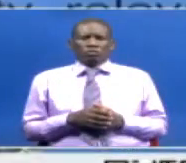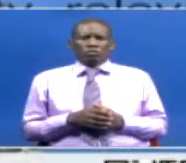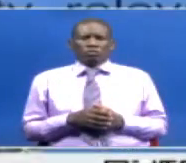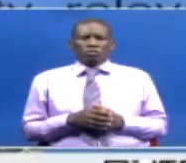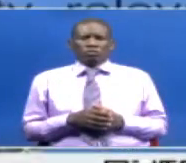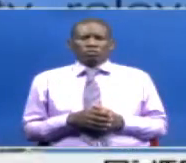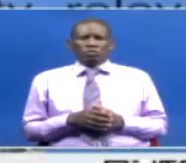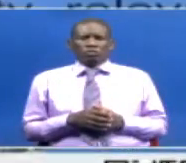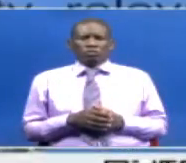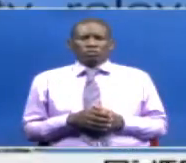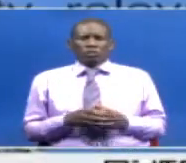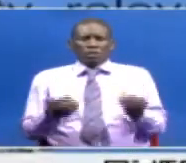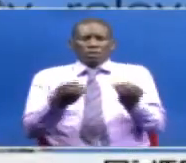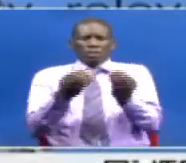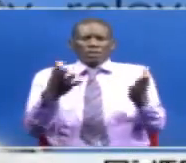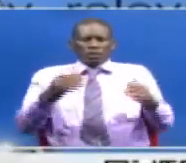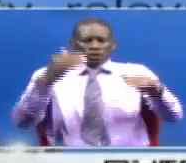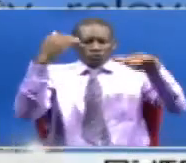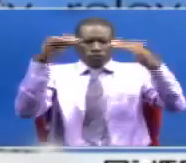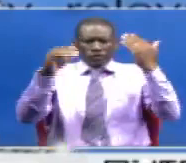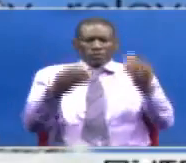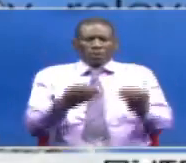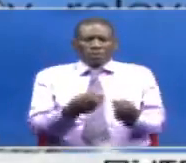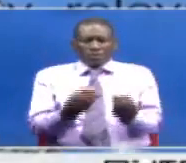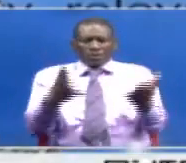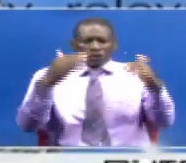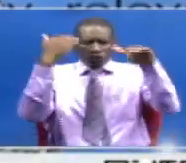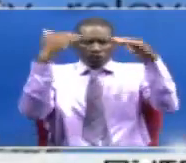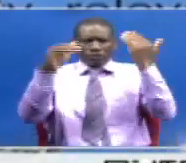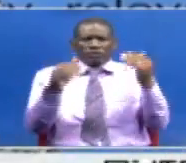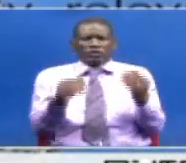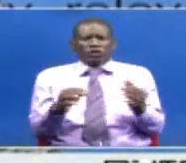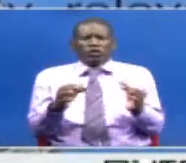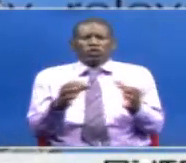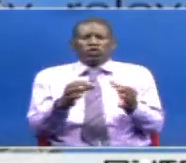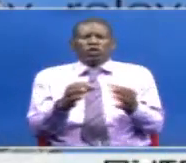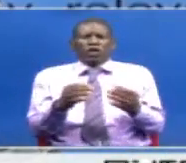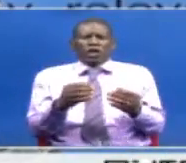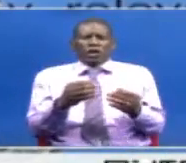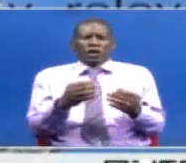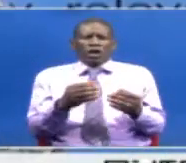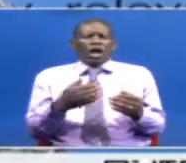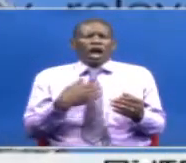At 12. Most of our universities have for long failed to make it to